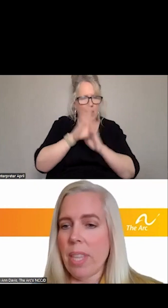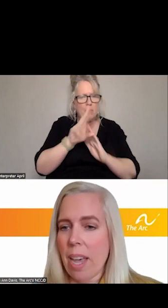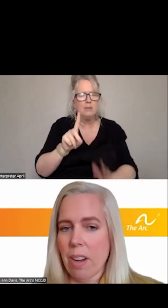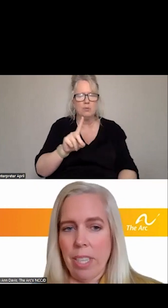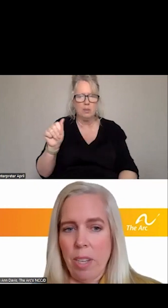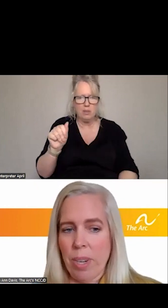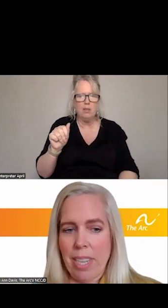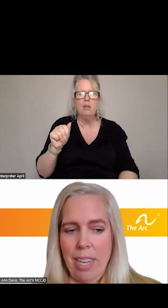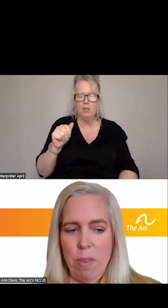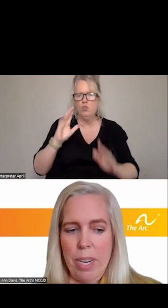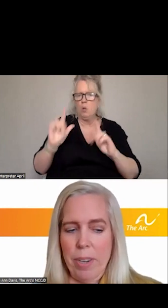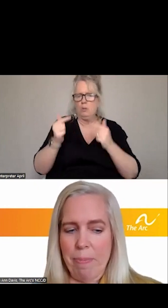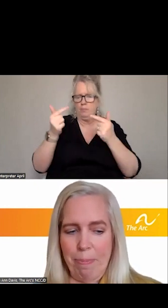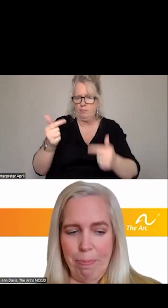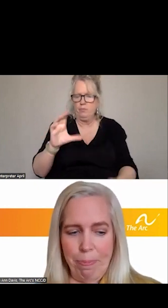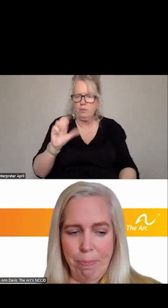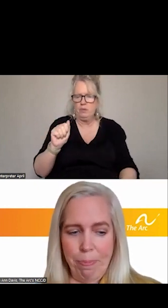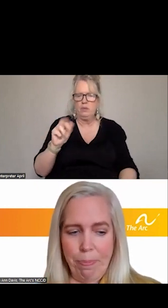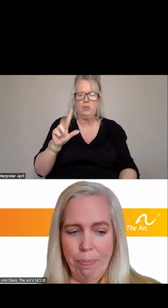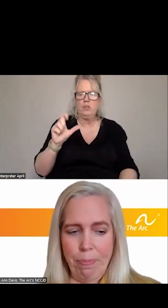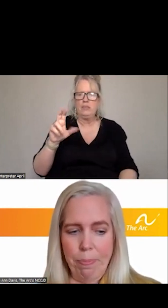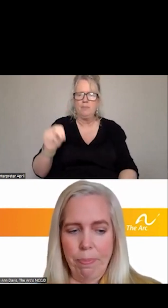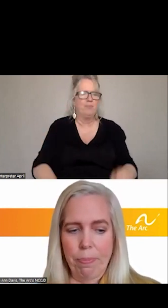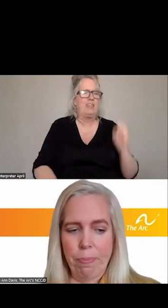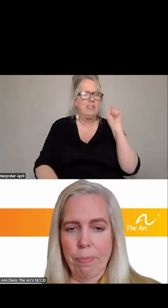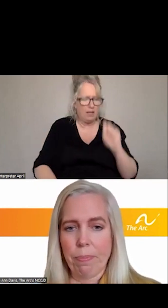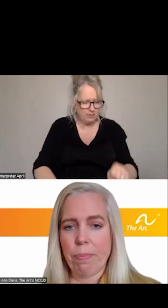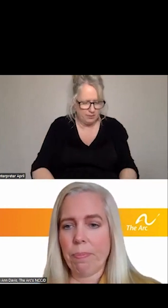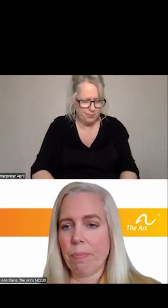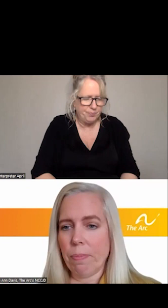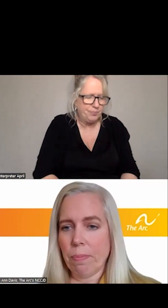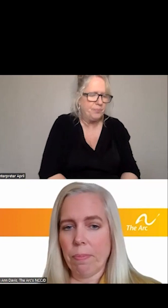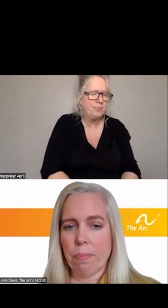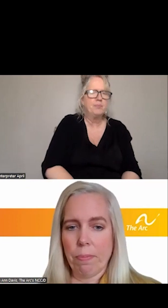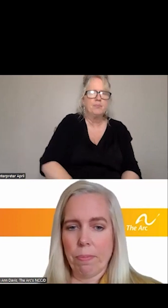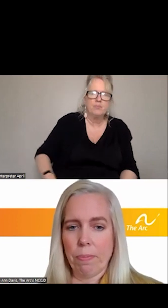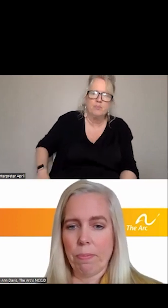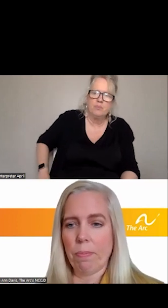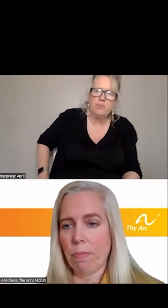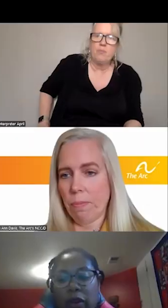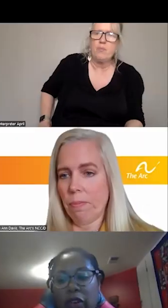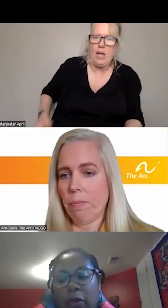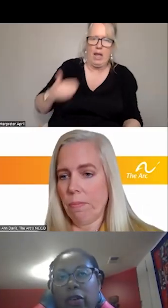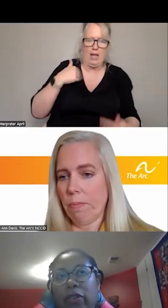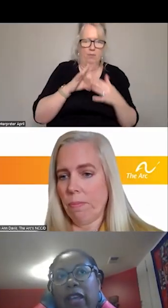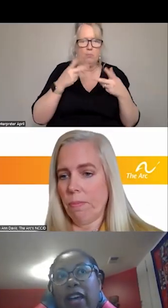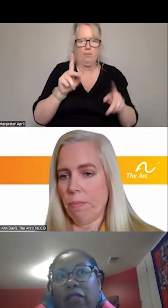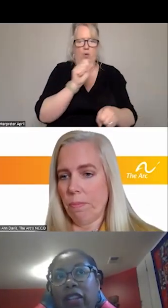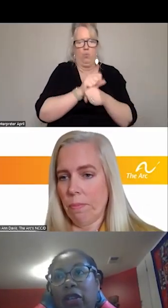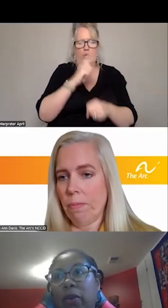so with that, Carlean, you want to take it from here? Yes. So I have the privilege of working with one of our